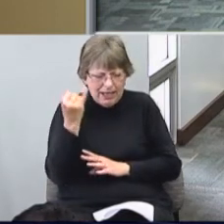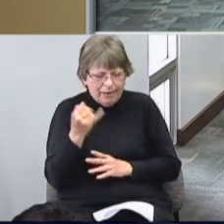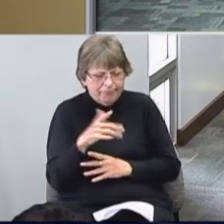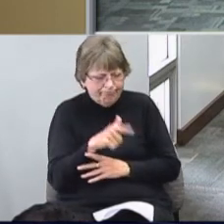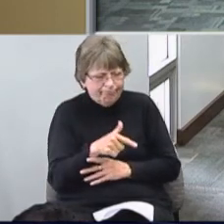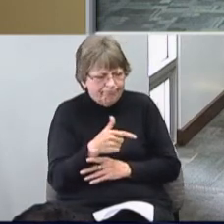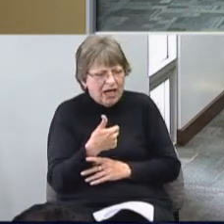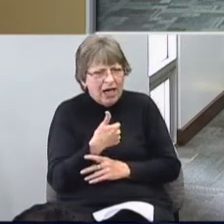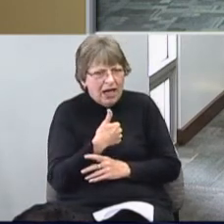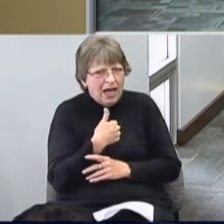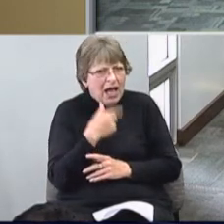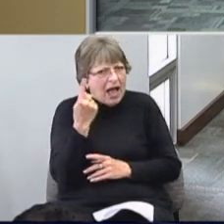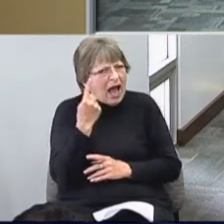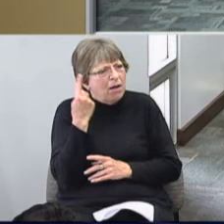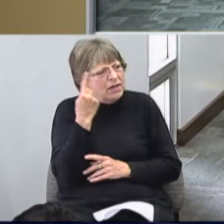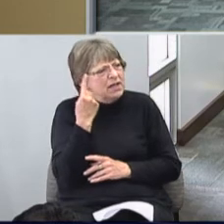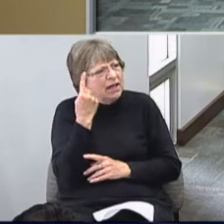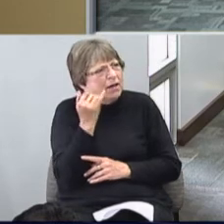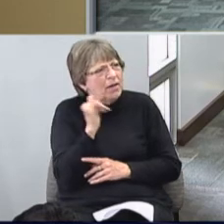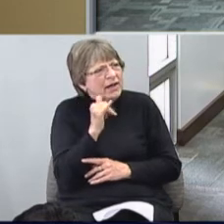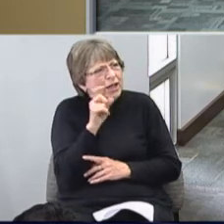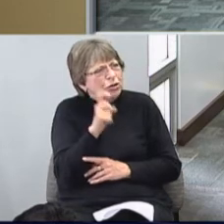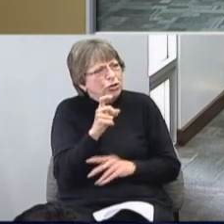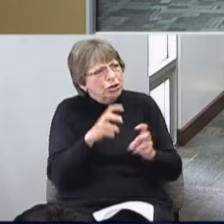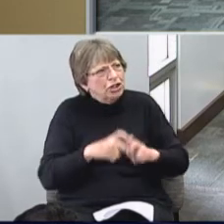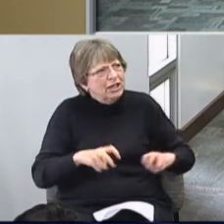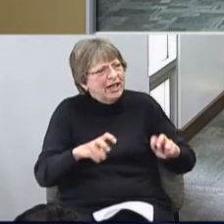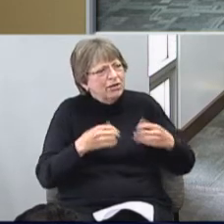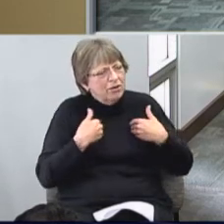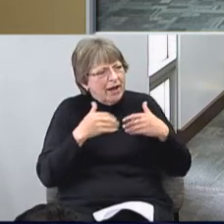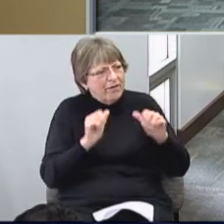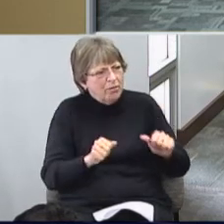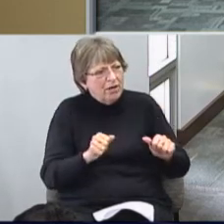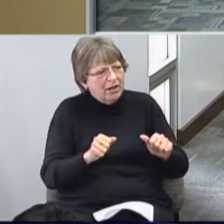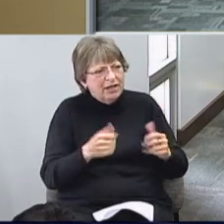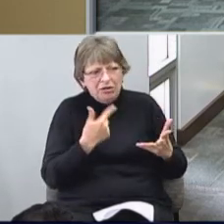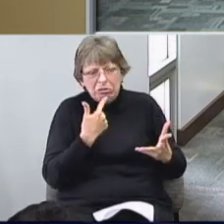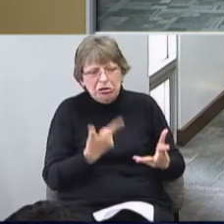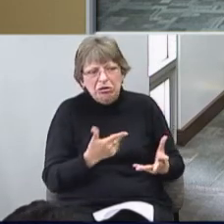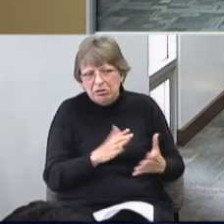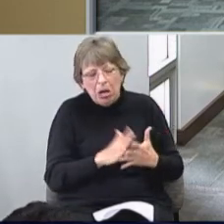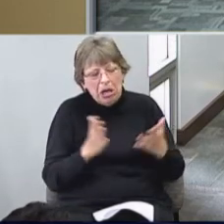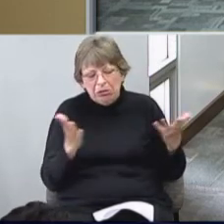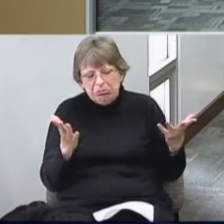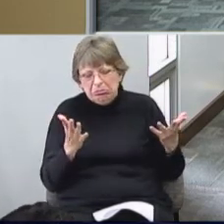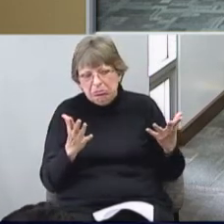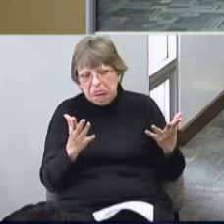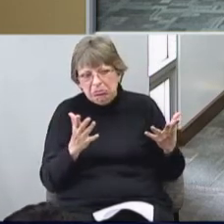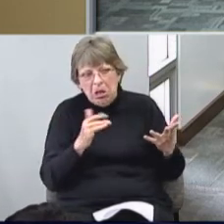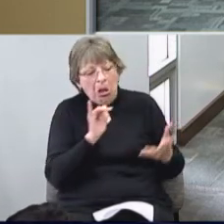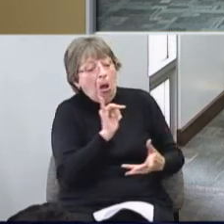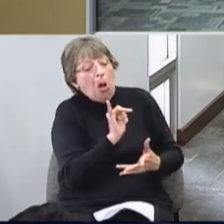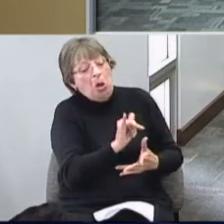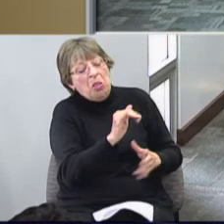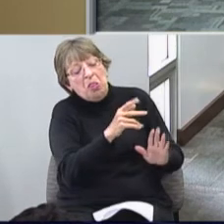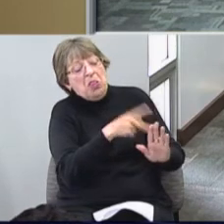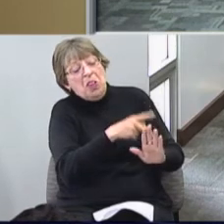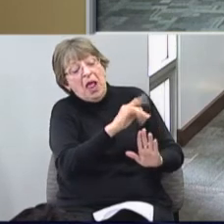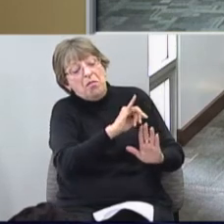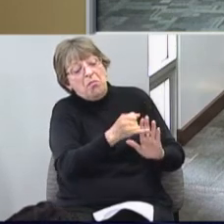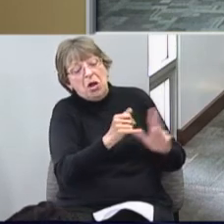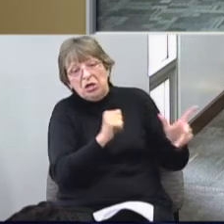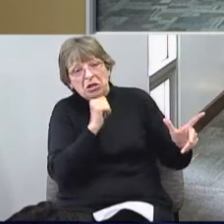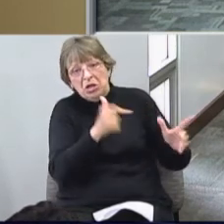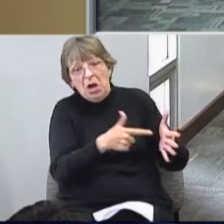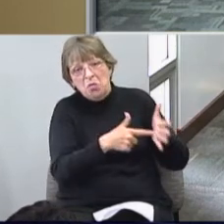my head. Should council have the ability to just exempt a certain project? But I